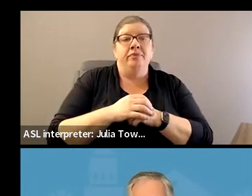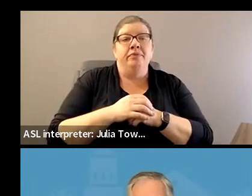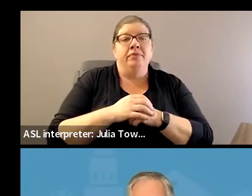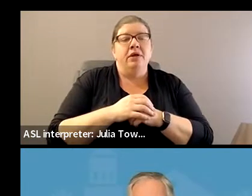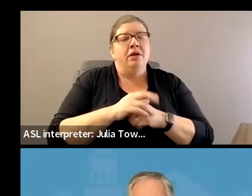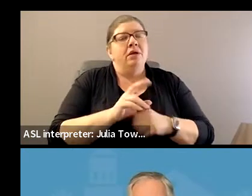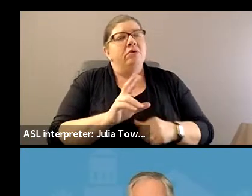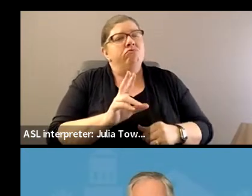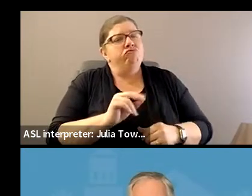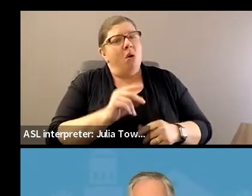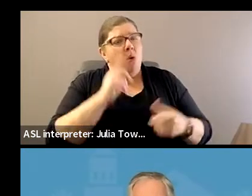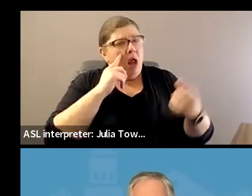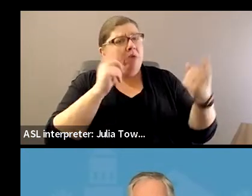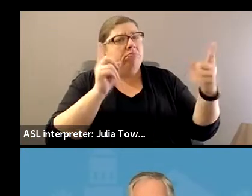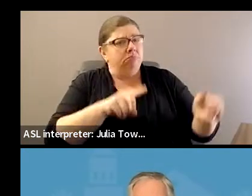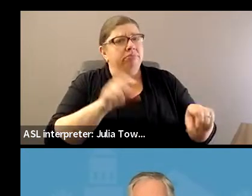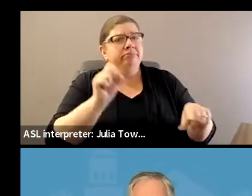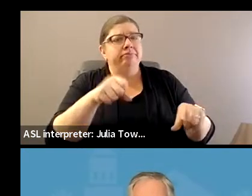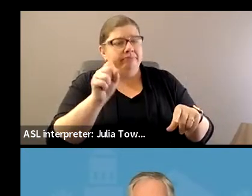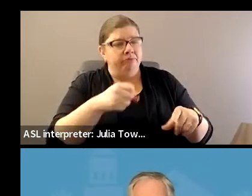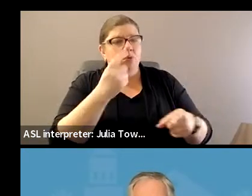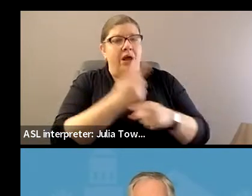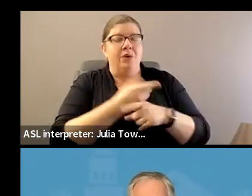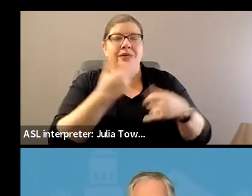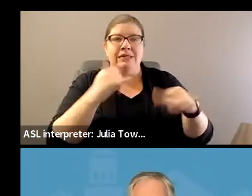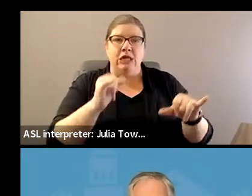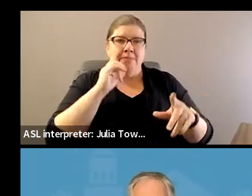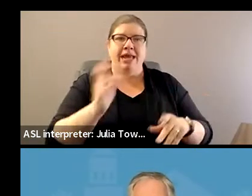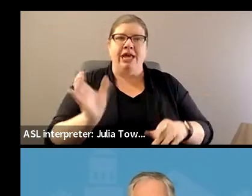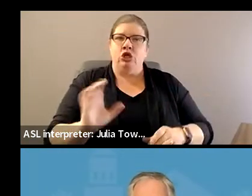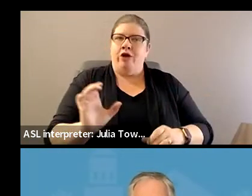No, just concur with it's, we're still being very